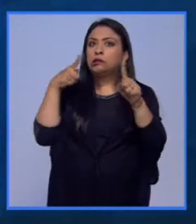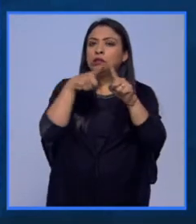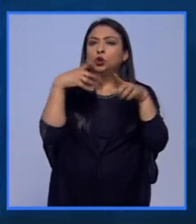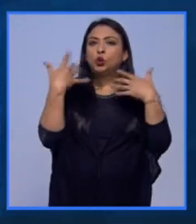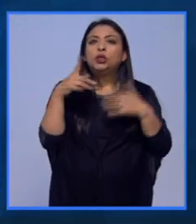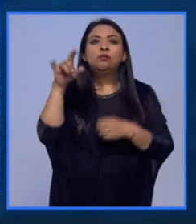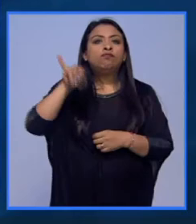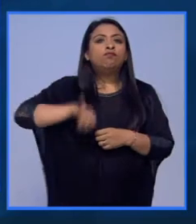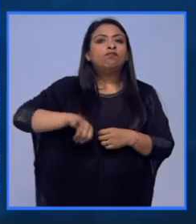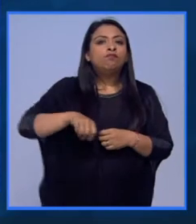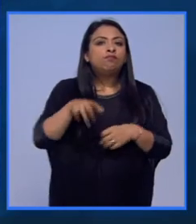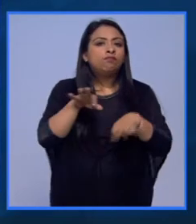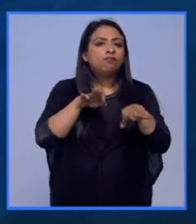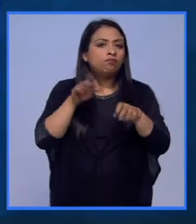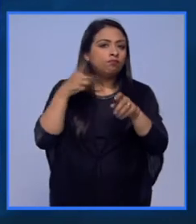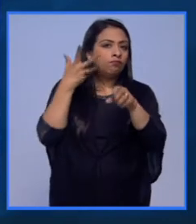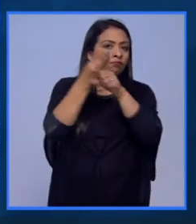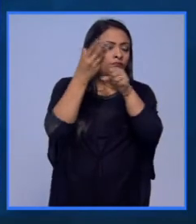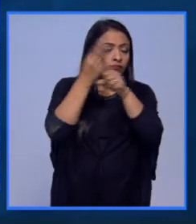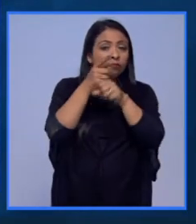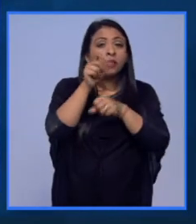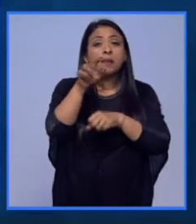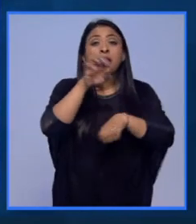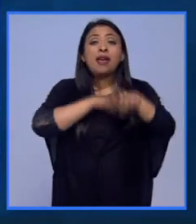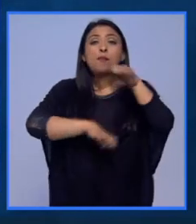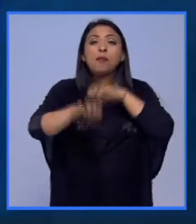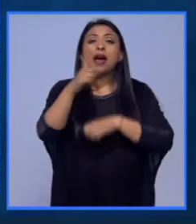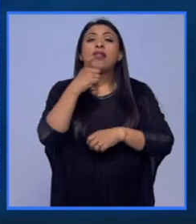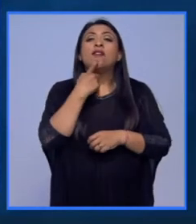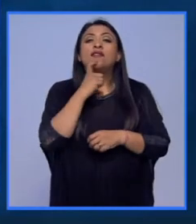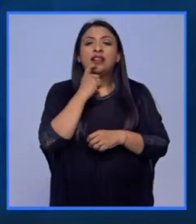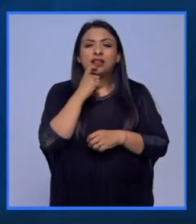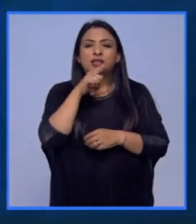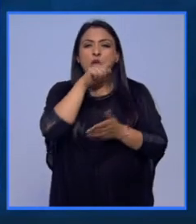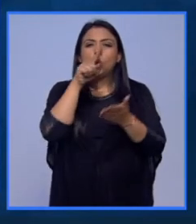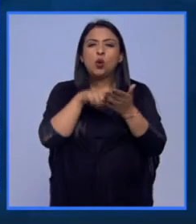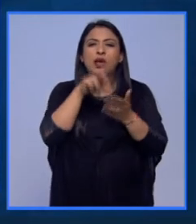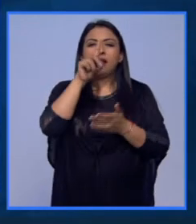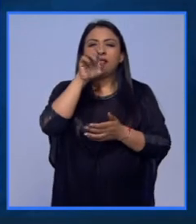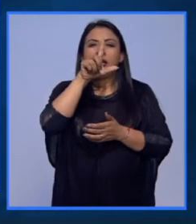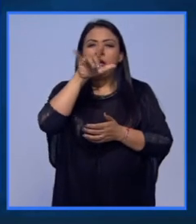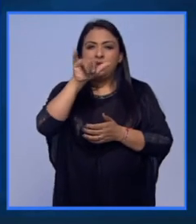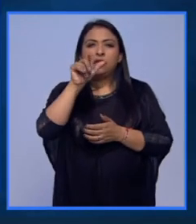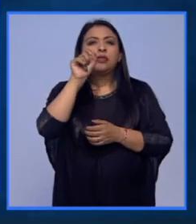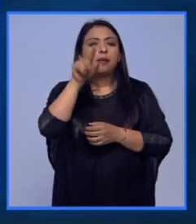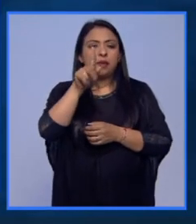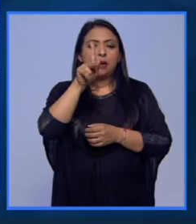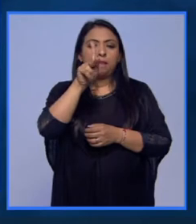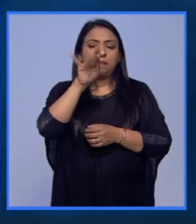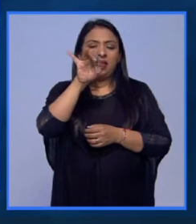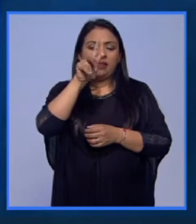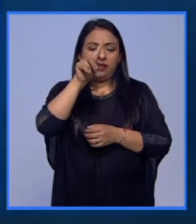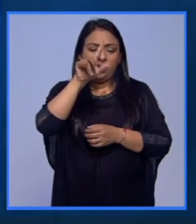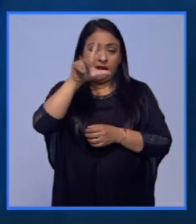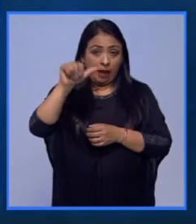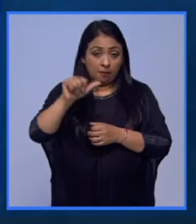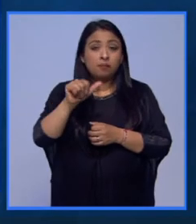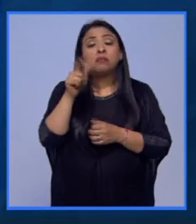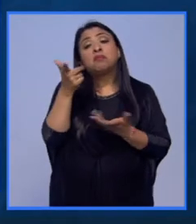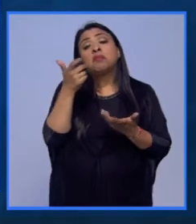to work with. And also the Finnish embassy in New Delhi, also by Pietilä. So we're kind of doing these